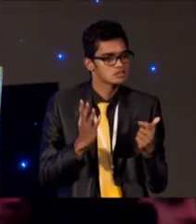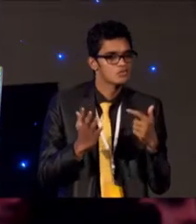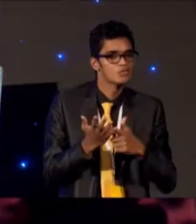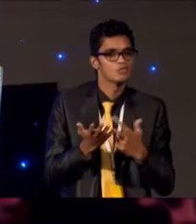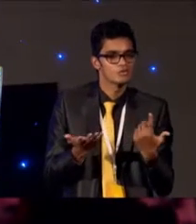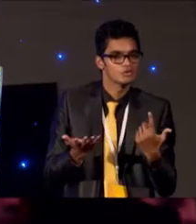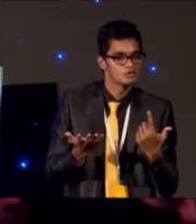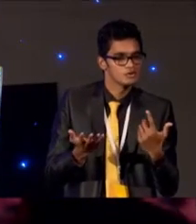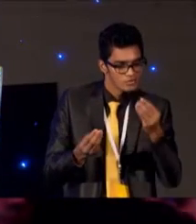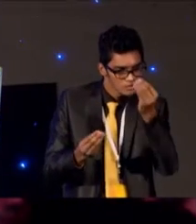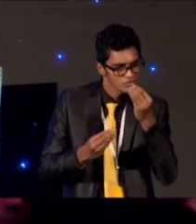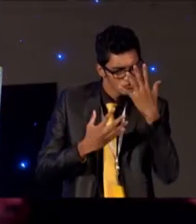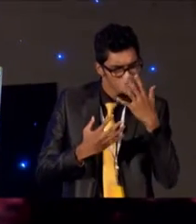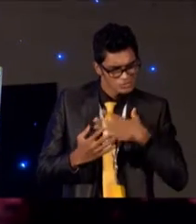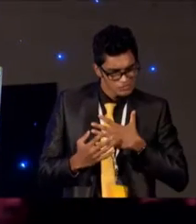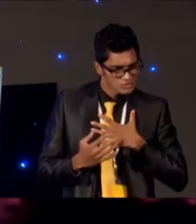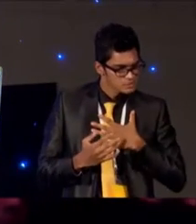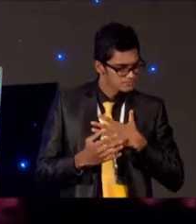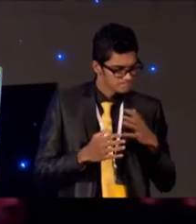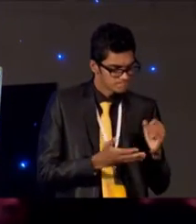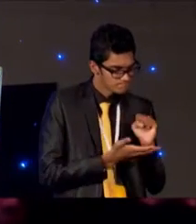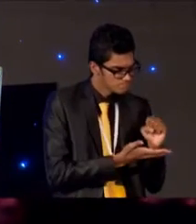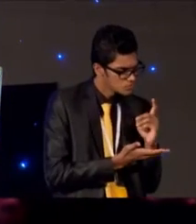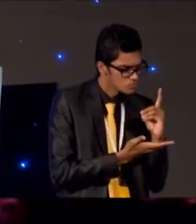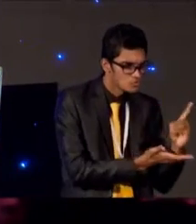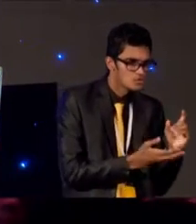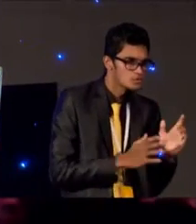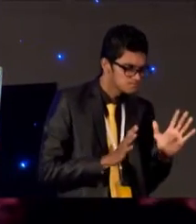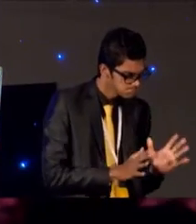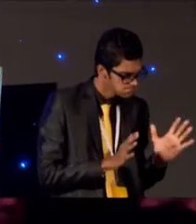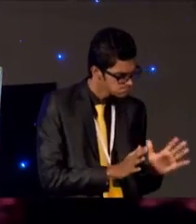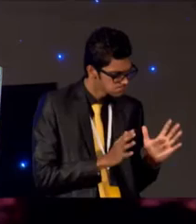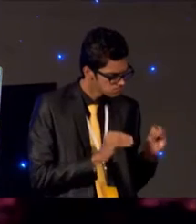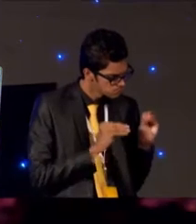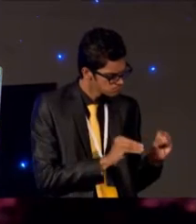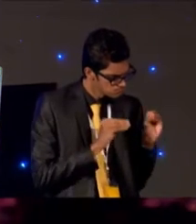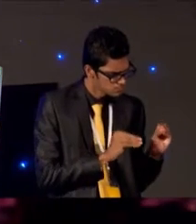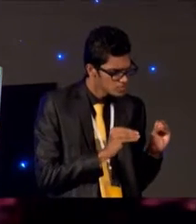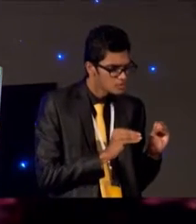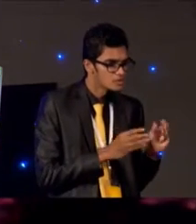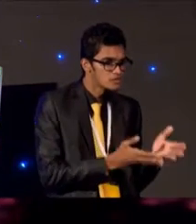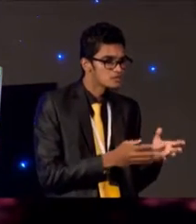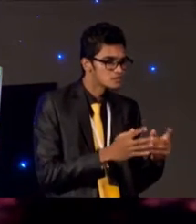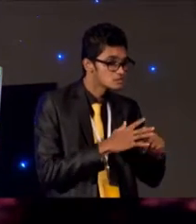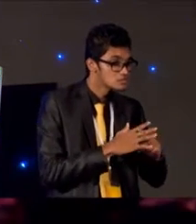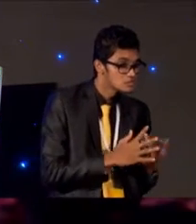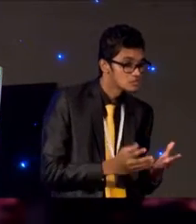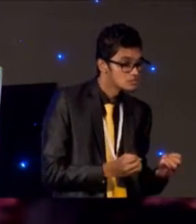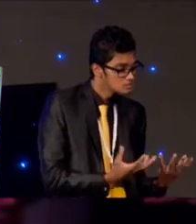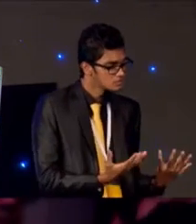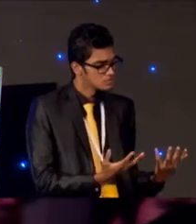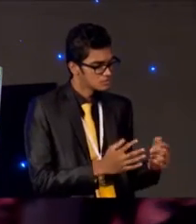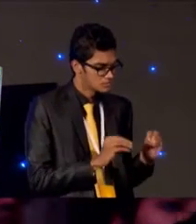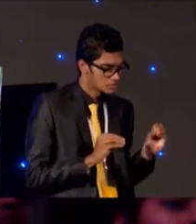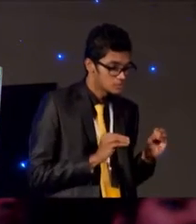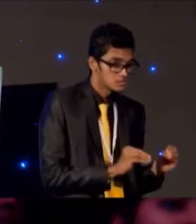NGOs, can start training our children right from the beginning, even if they are not able to lead, write, or